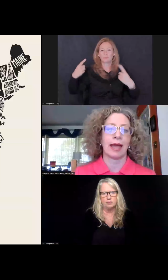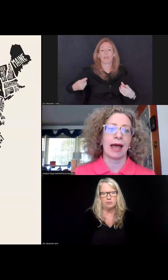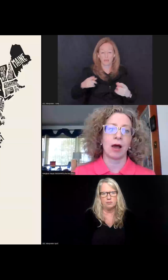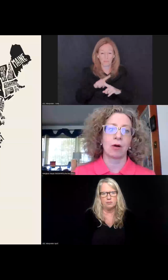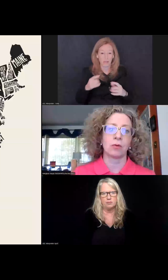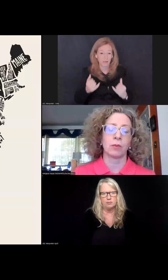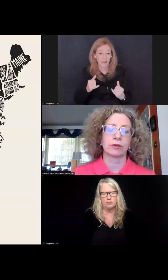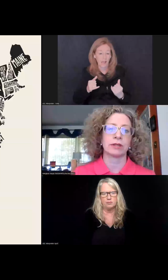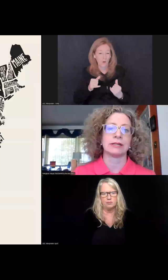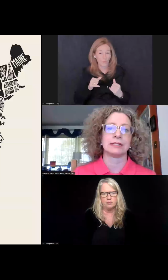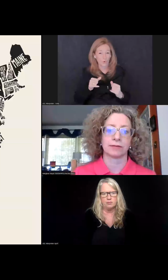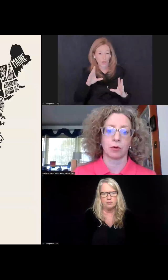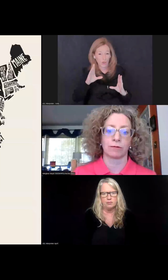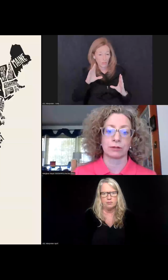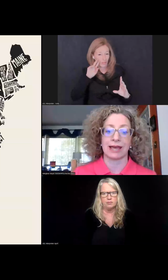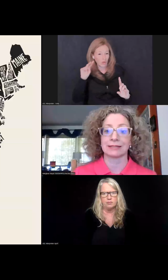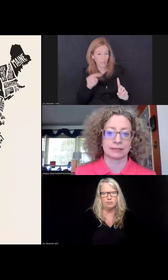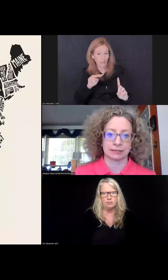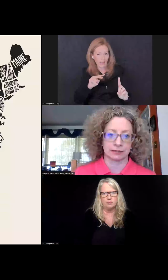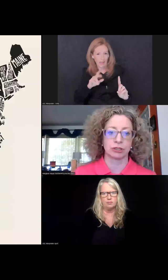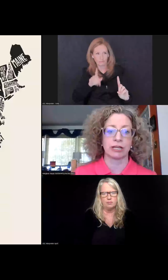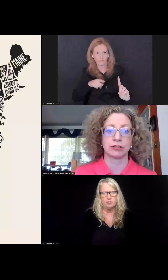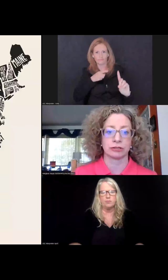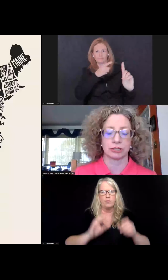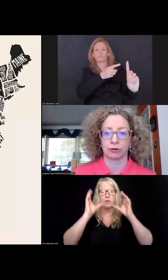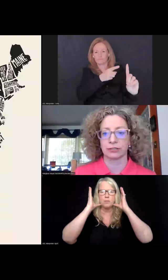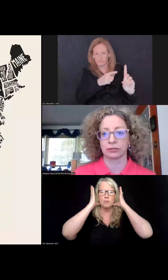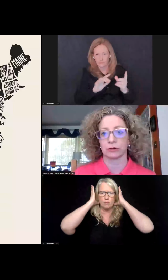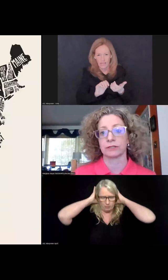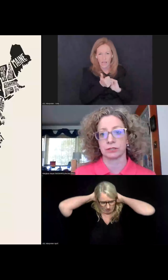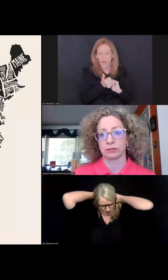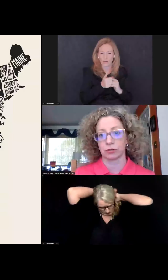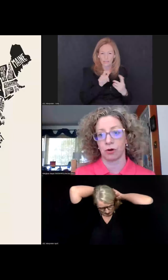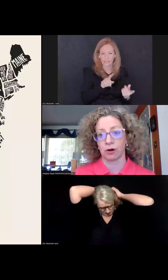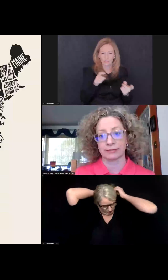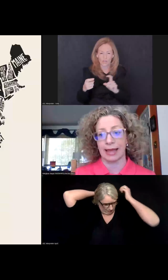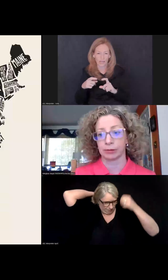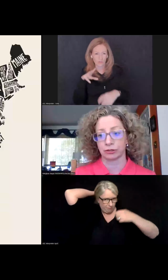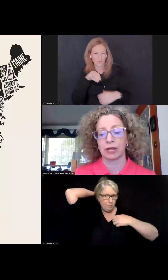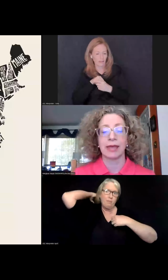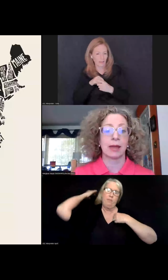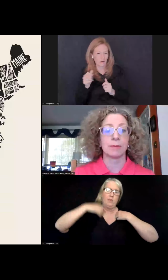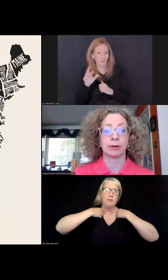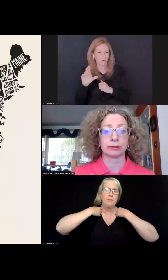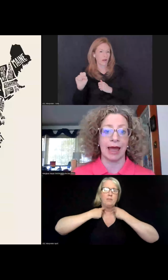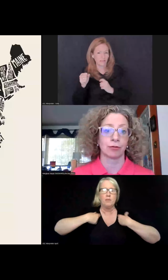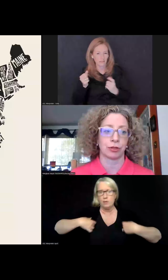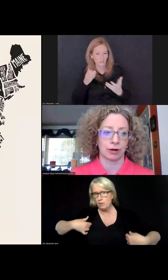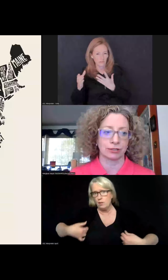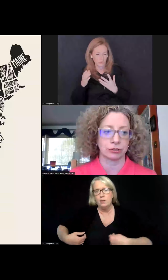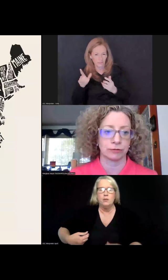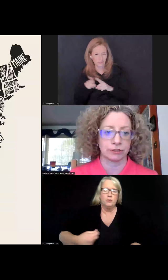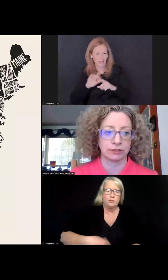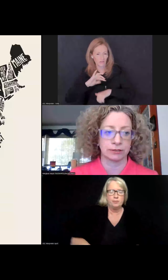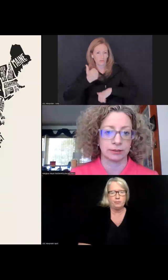going? What are the needs of the workforce as the system changes and crisis services are established and we build out